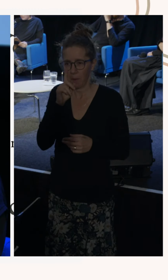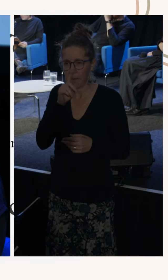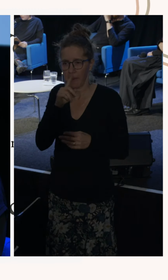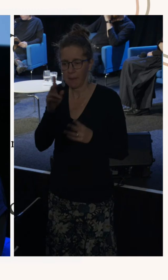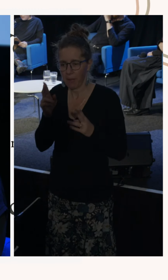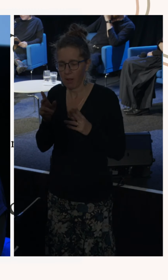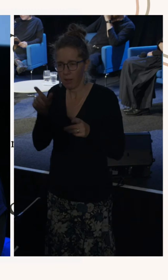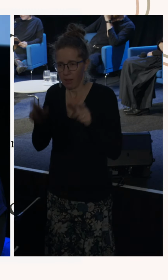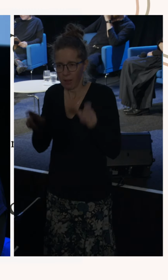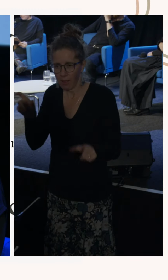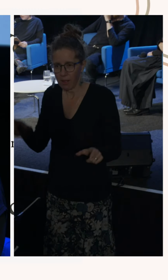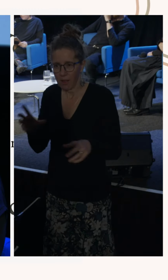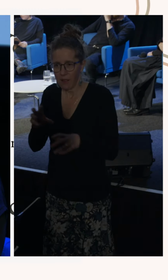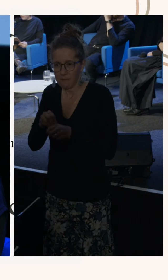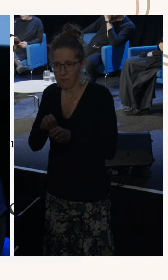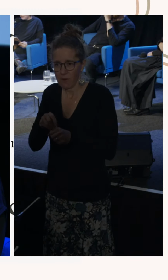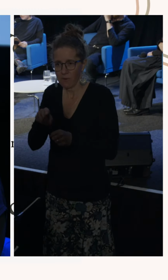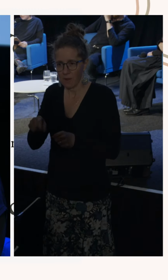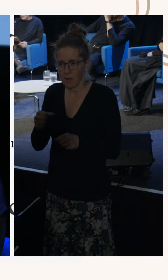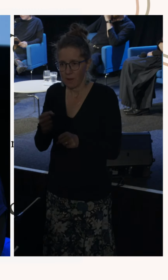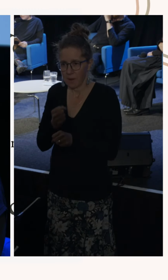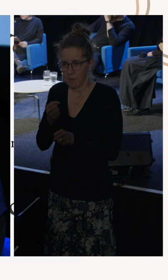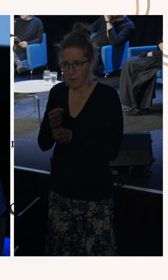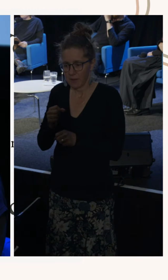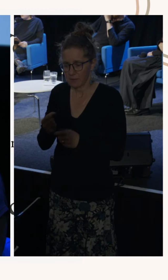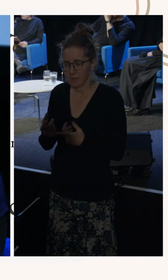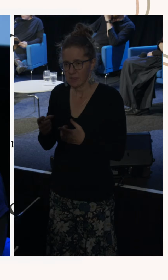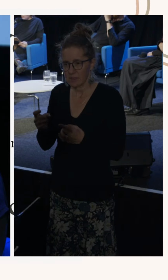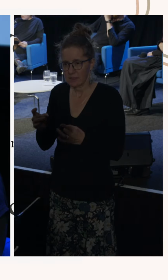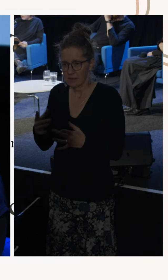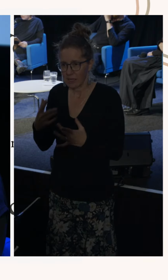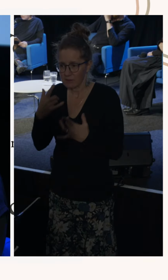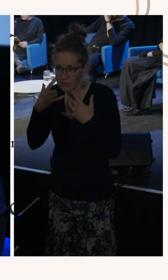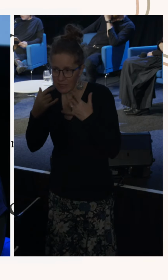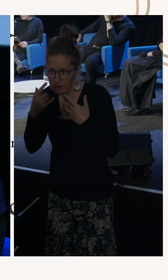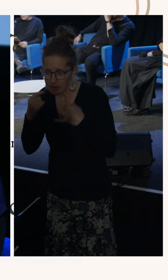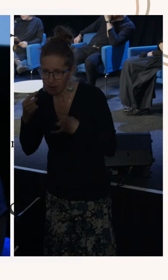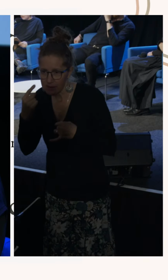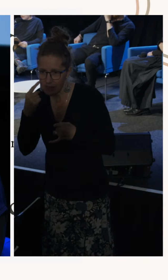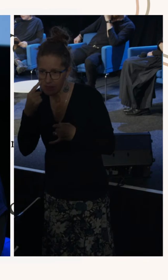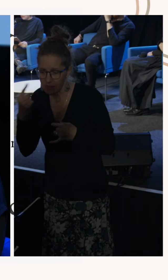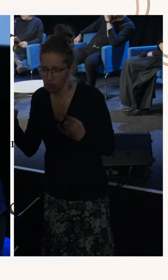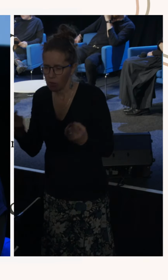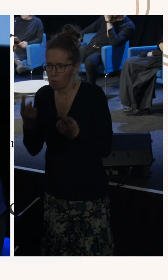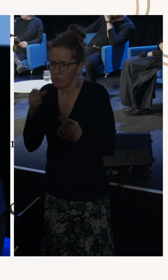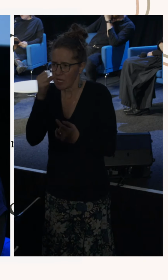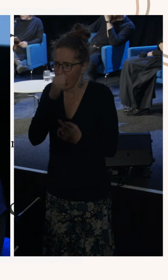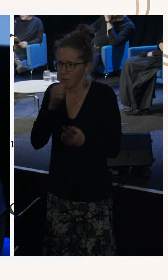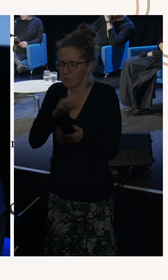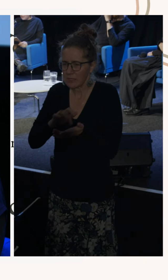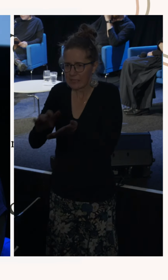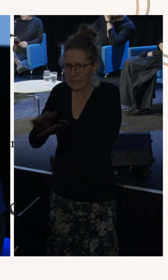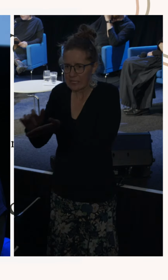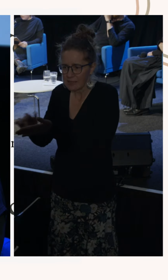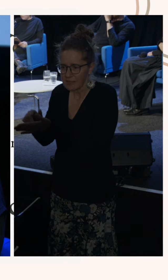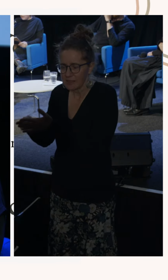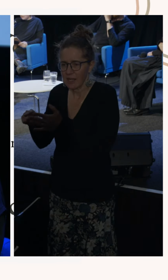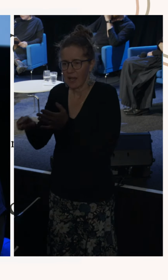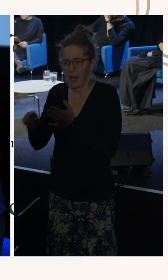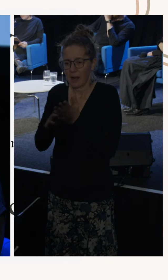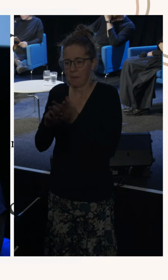dark ages of own making, stepping up for audition, just for yous, creatures of extinction, while monarchs take